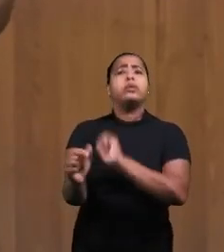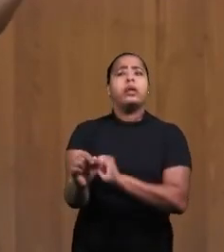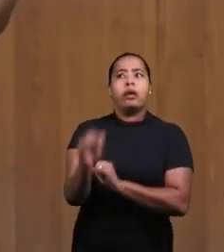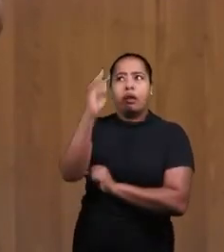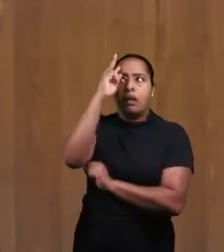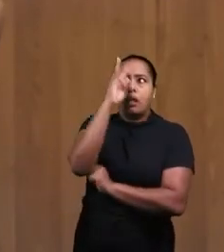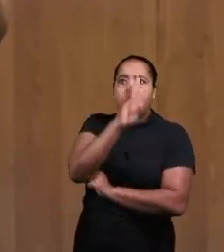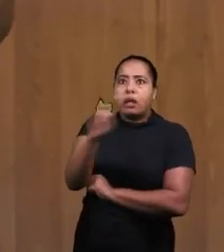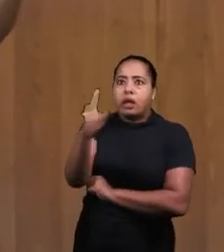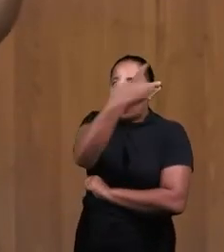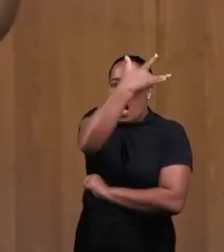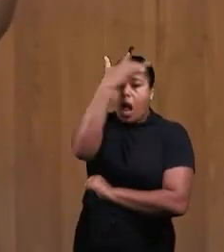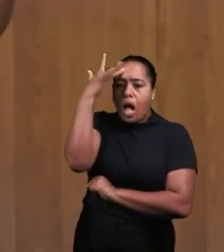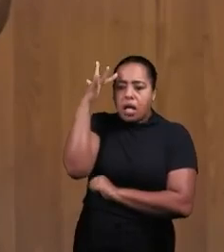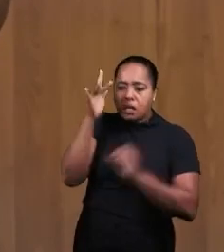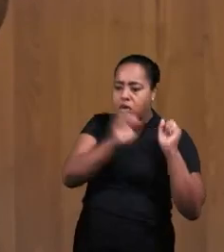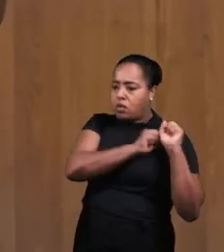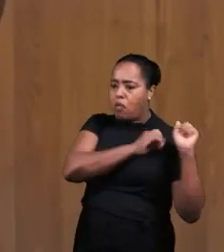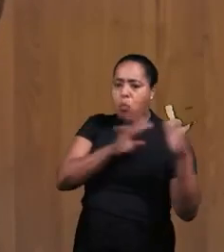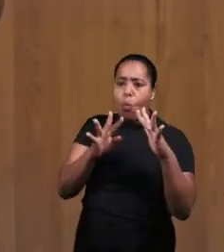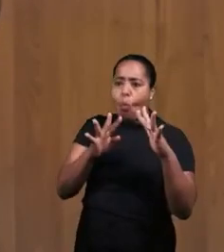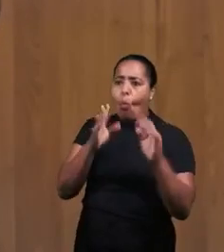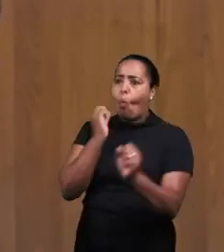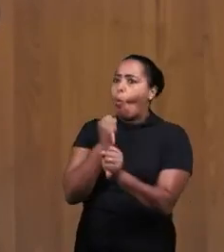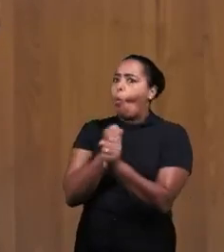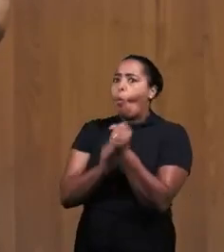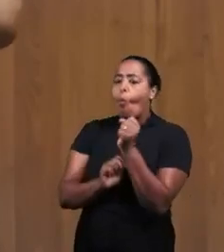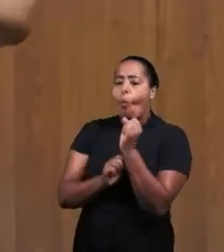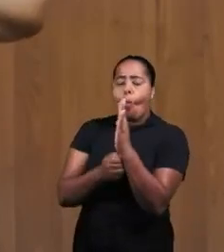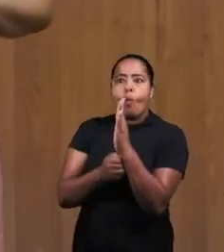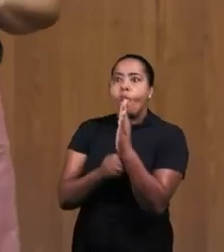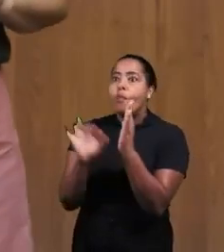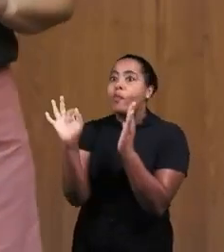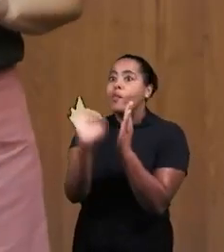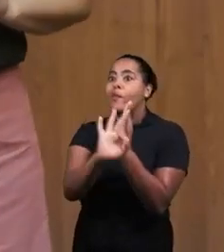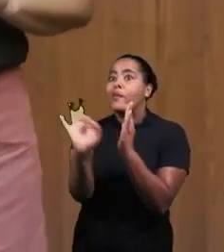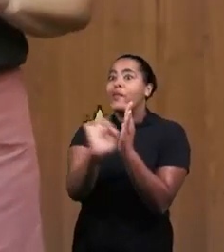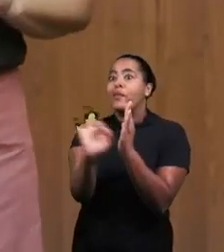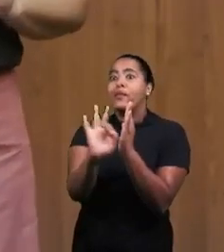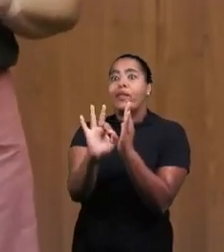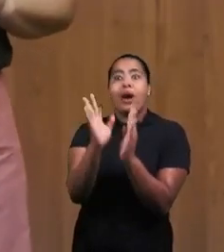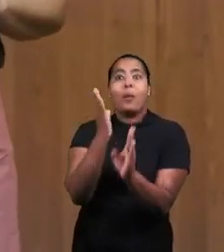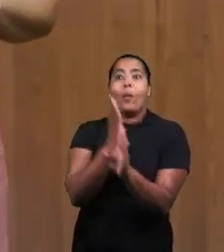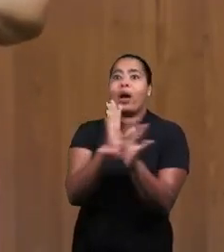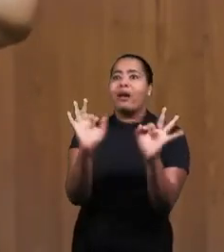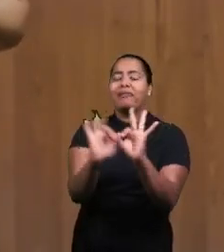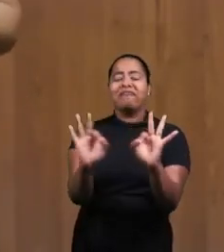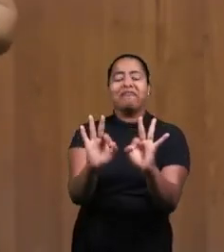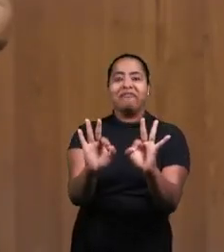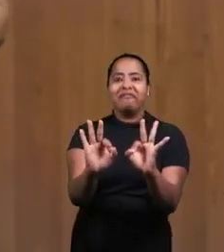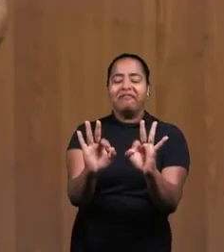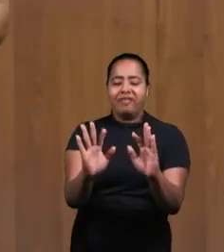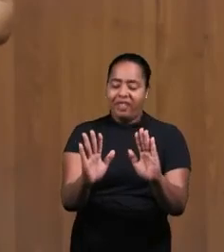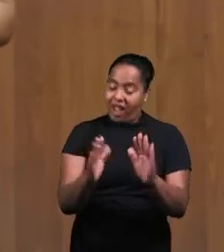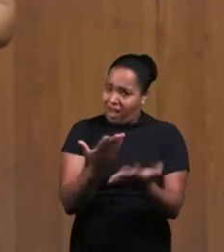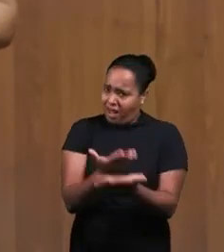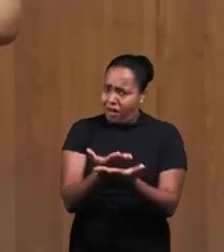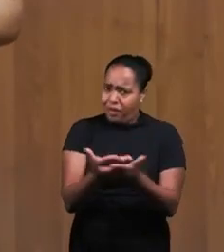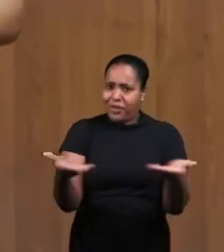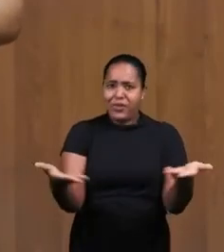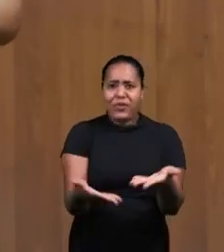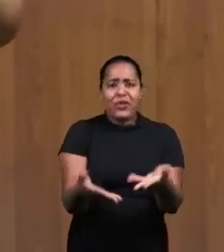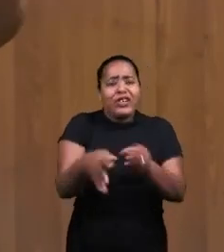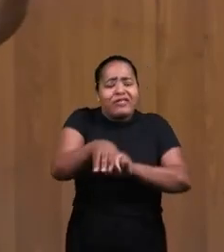the 3rd day, no one had figured out the riddle. This class brings us a very interesting